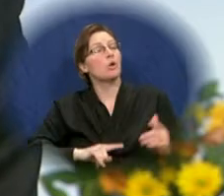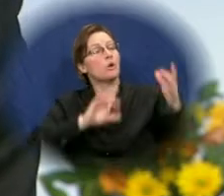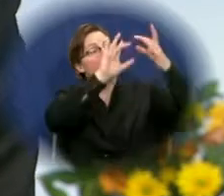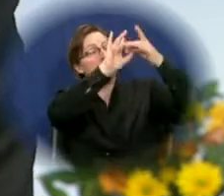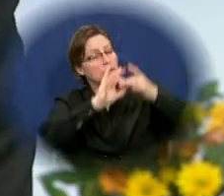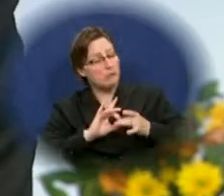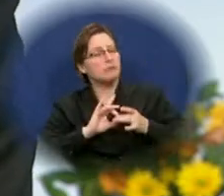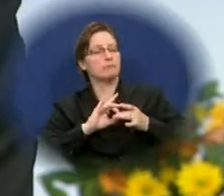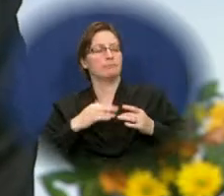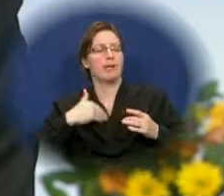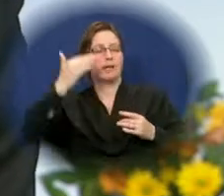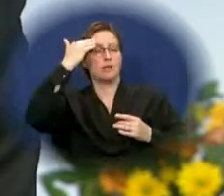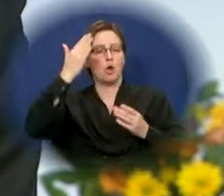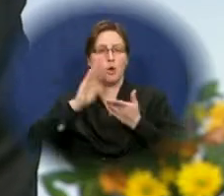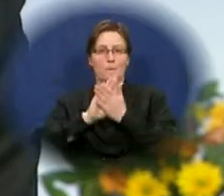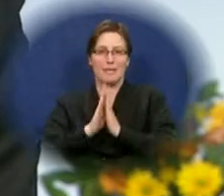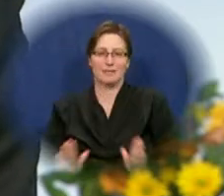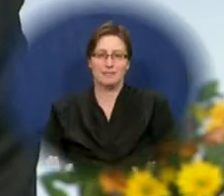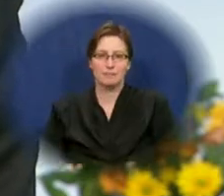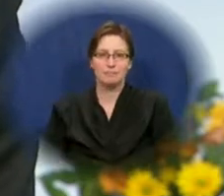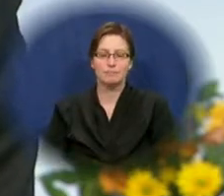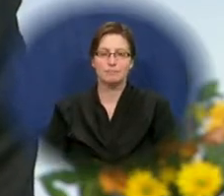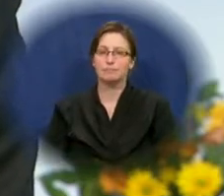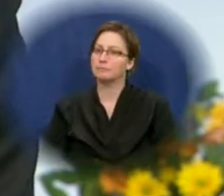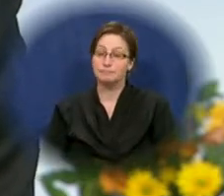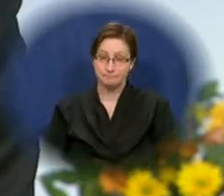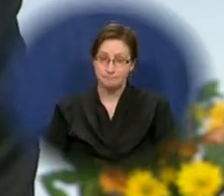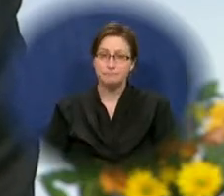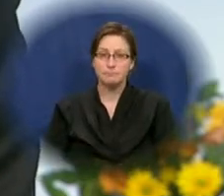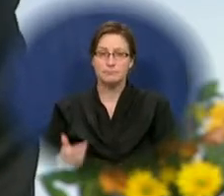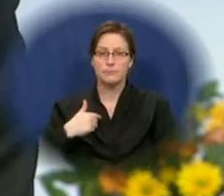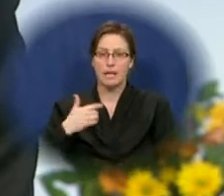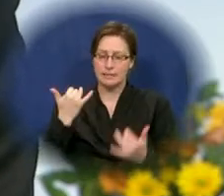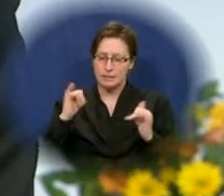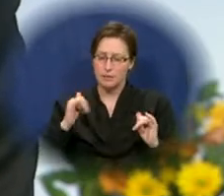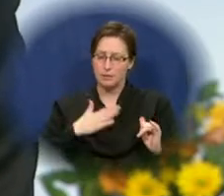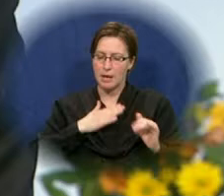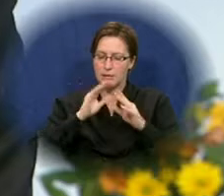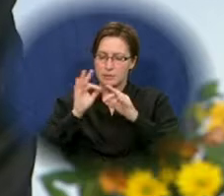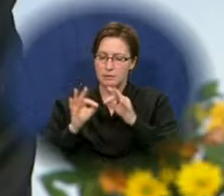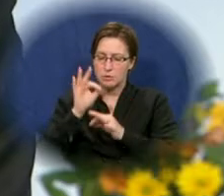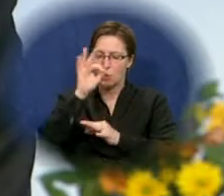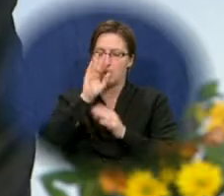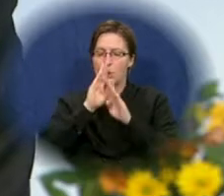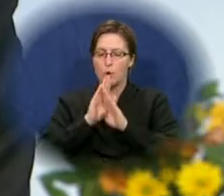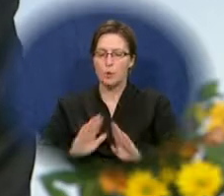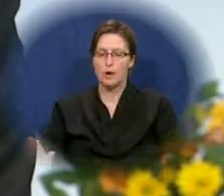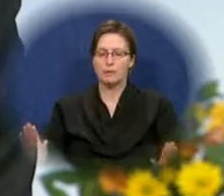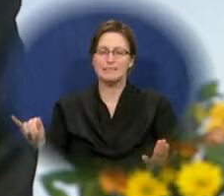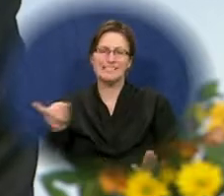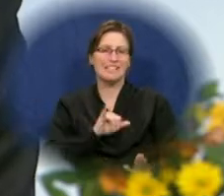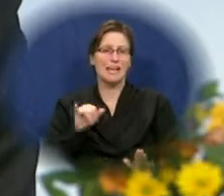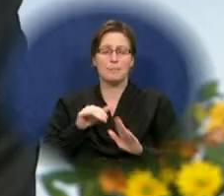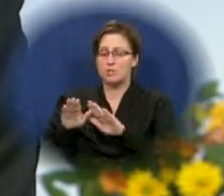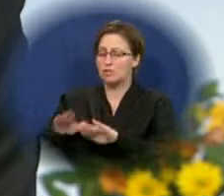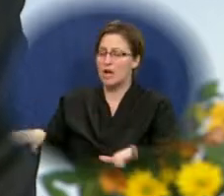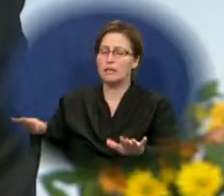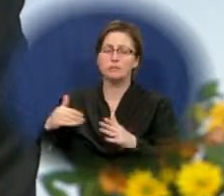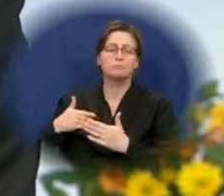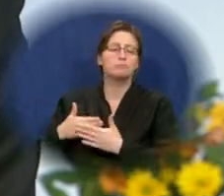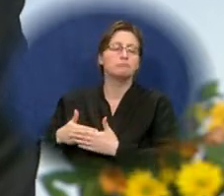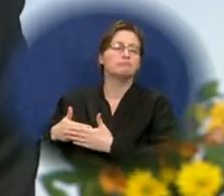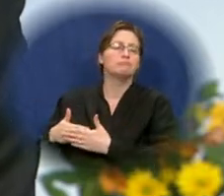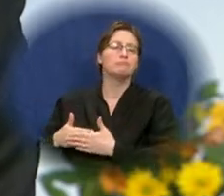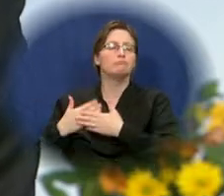In you, Lord, I have found my peace. Nay, rather, I have stilled and quieted my soul like a weaned child. Like a